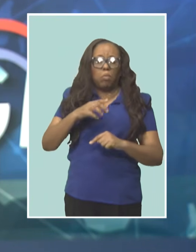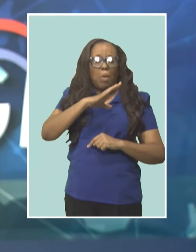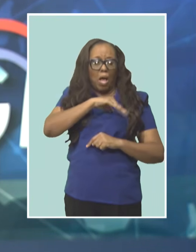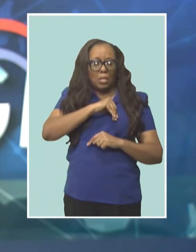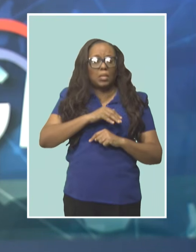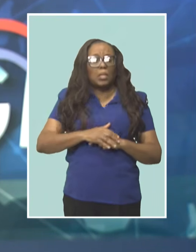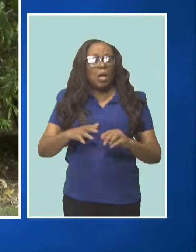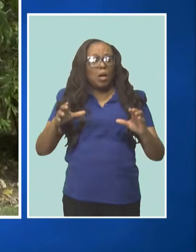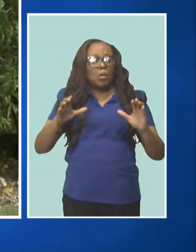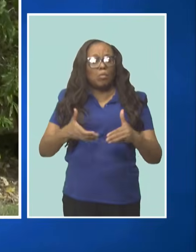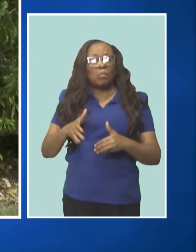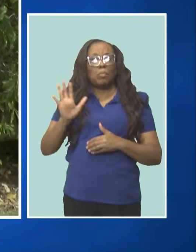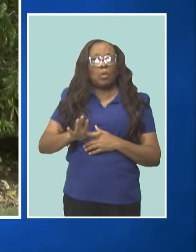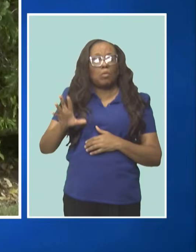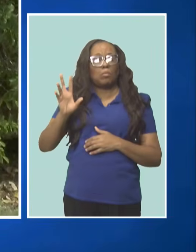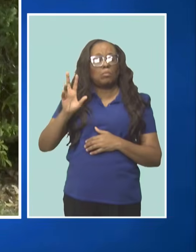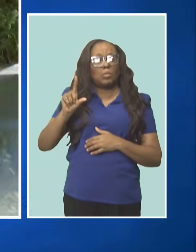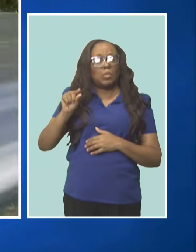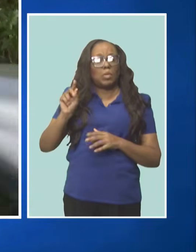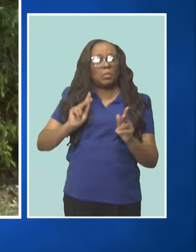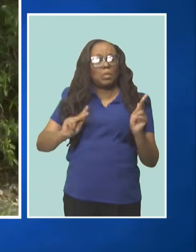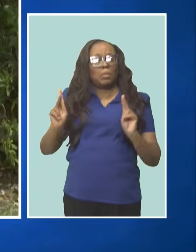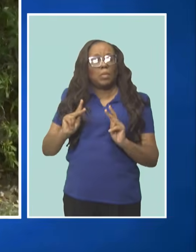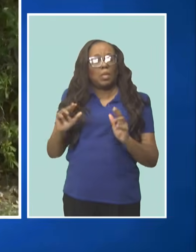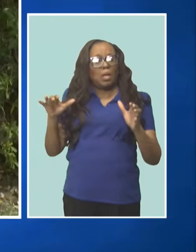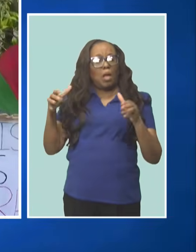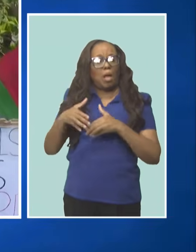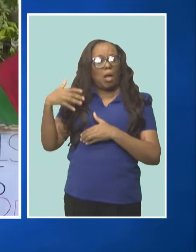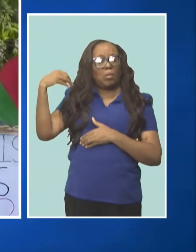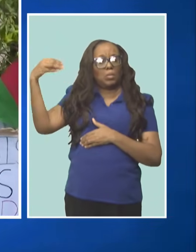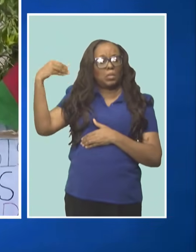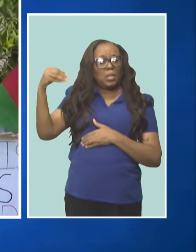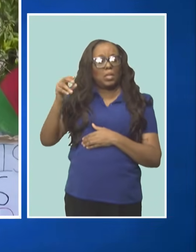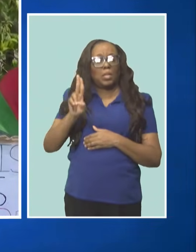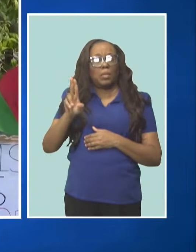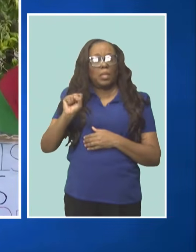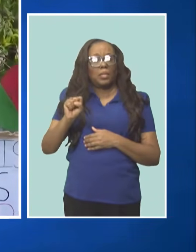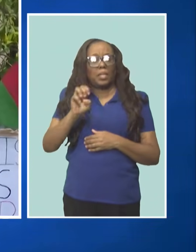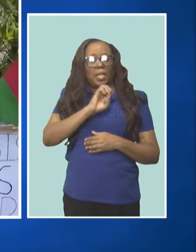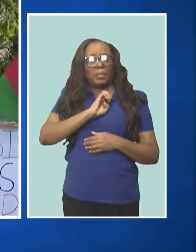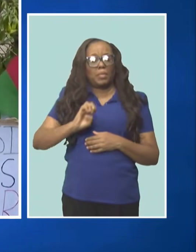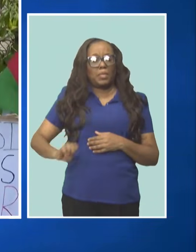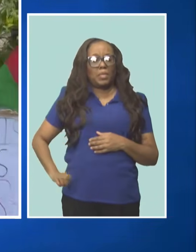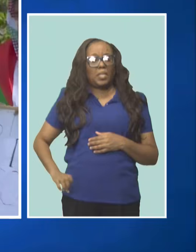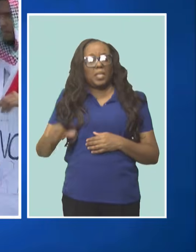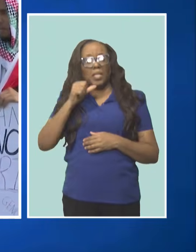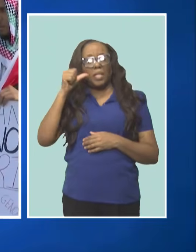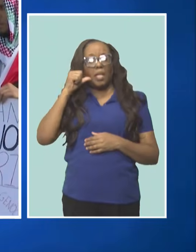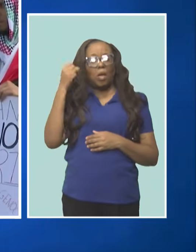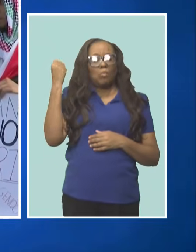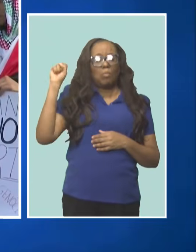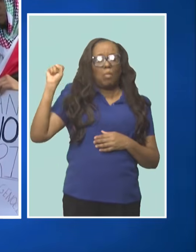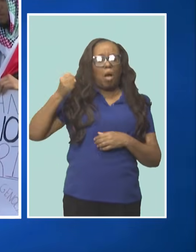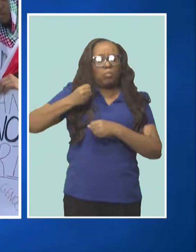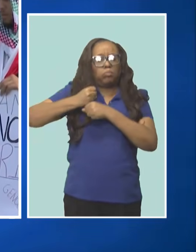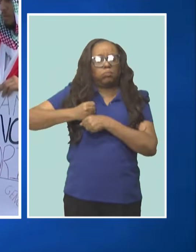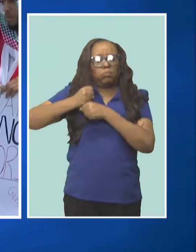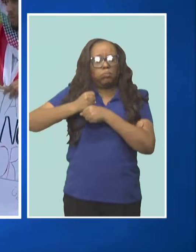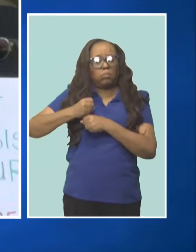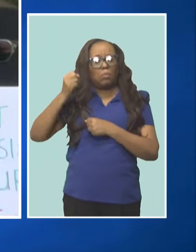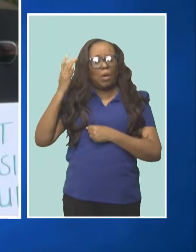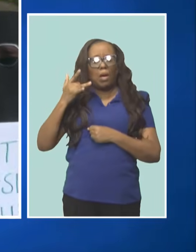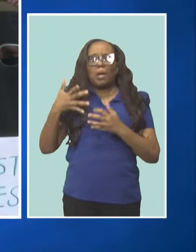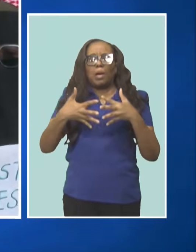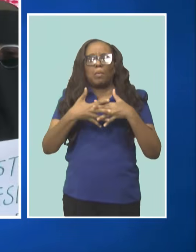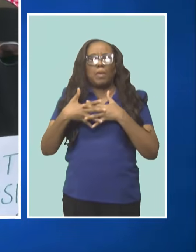A group of close to 20 gathered outside the United States Embassy yesterday evening to protest what they see as America's supporting